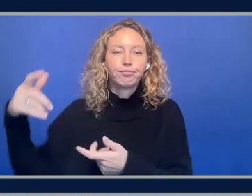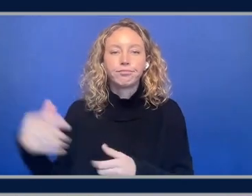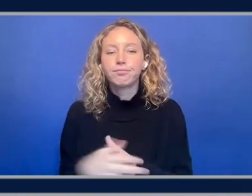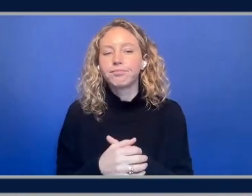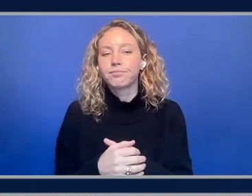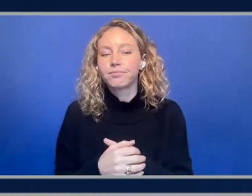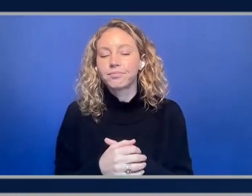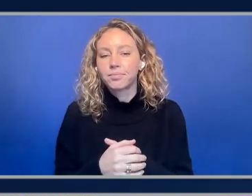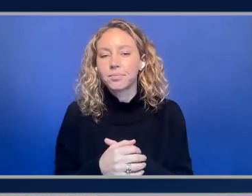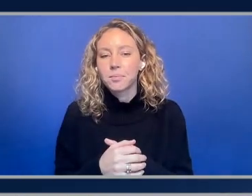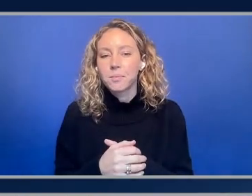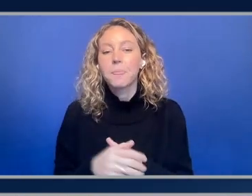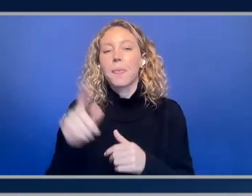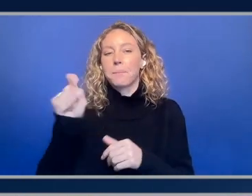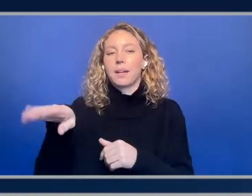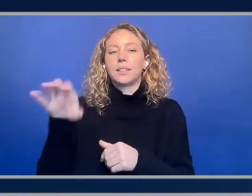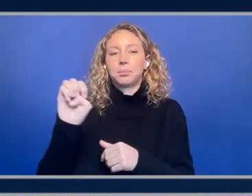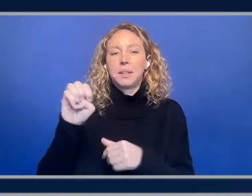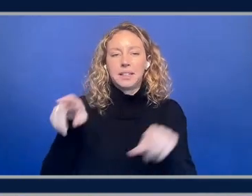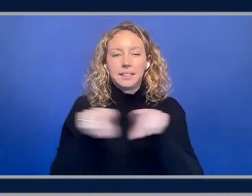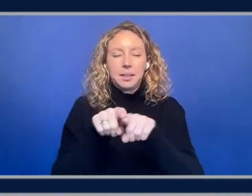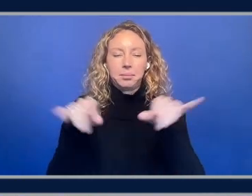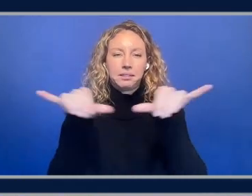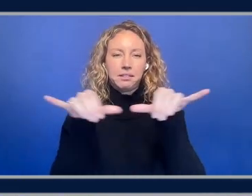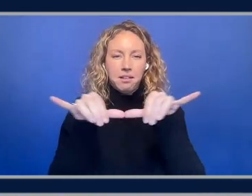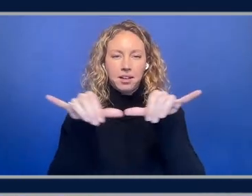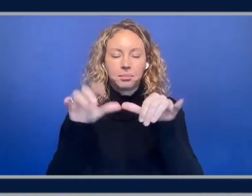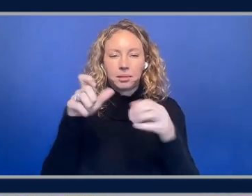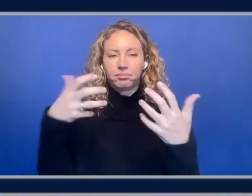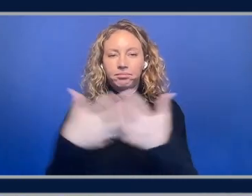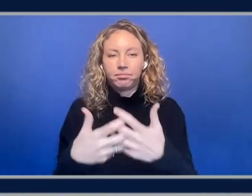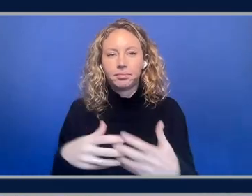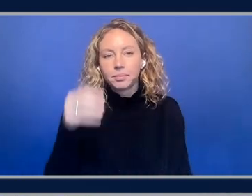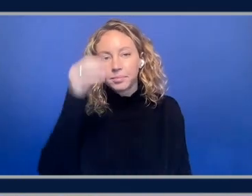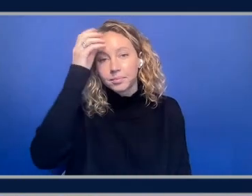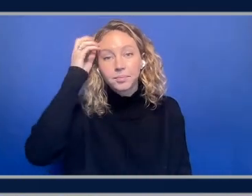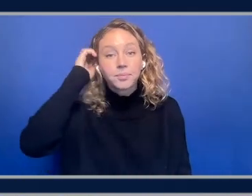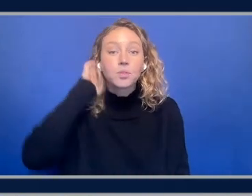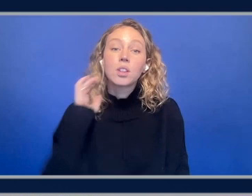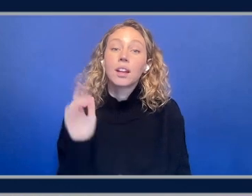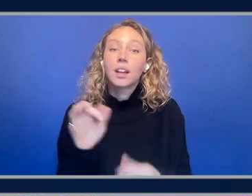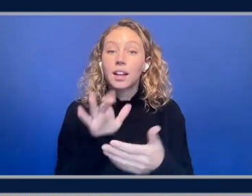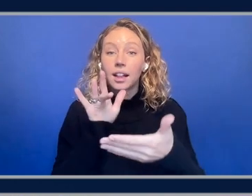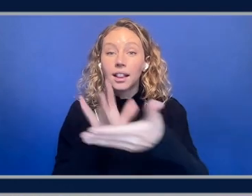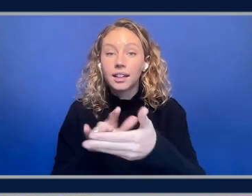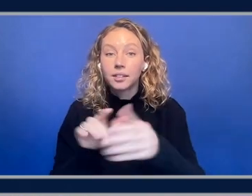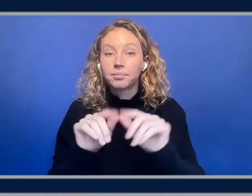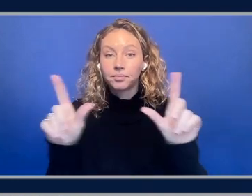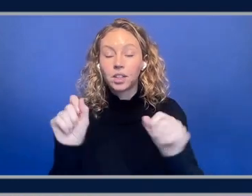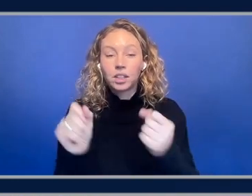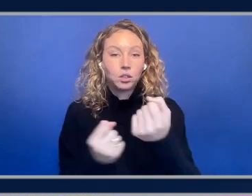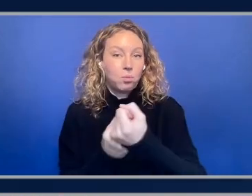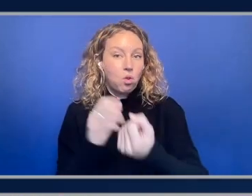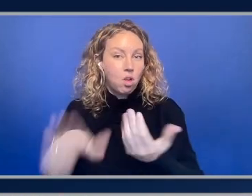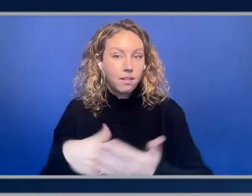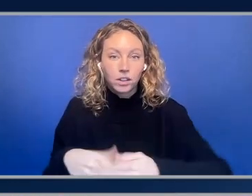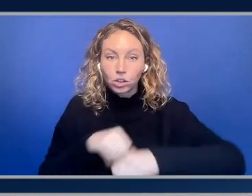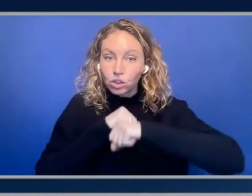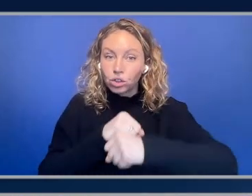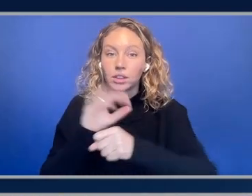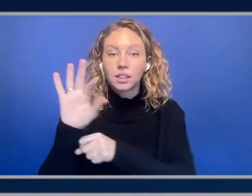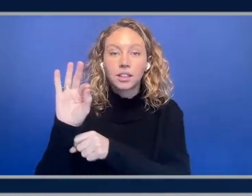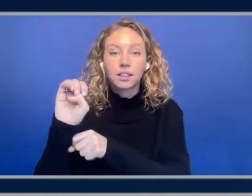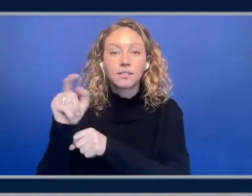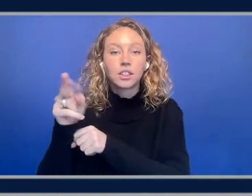So Got they it. need to be the same size. And we can click here and support all the security features like encryption